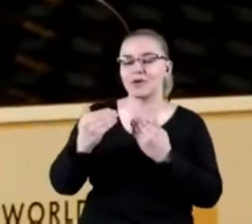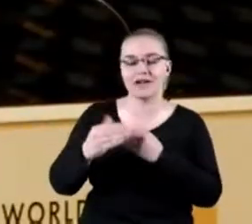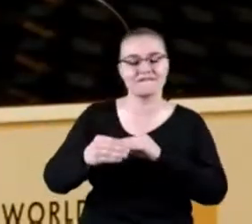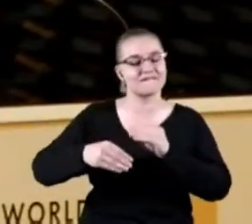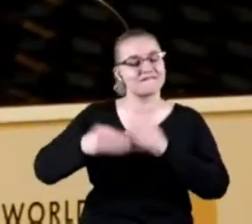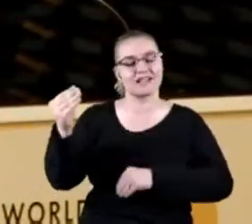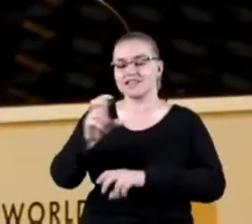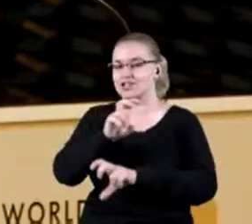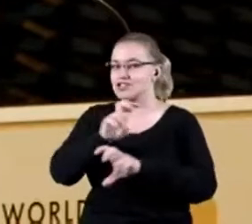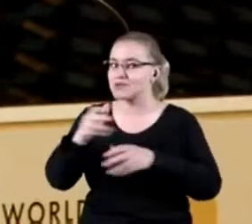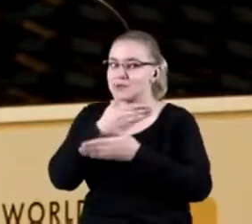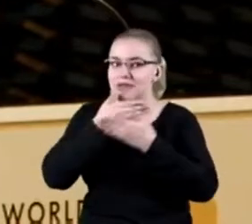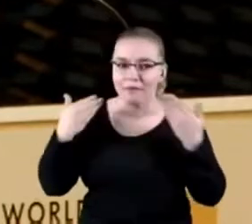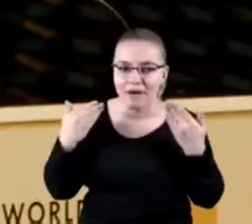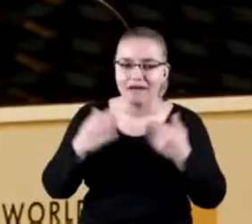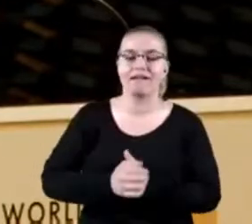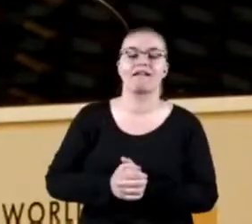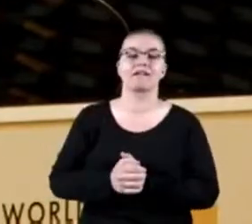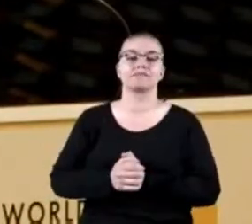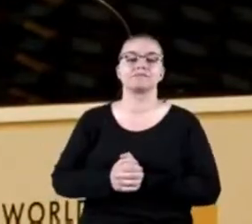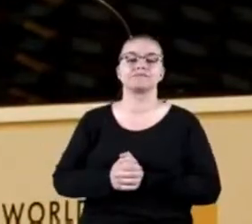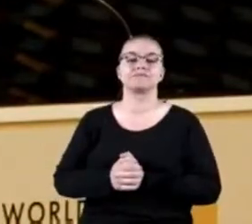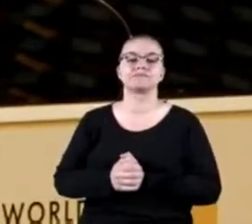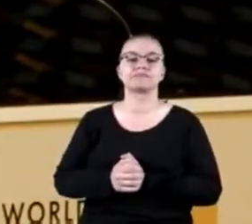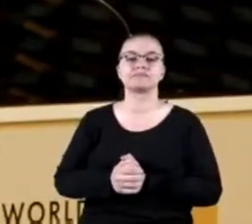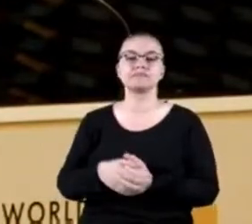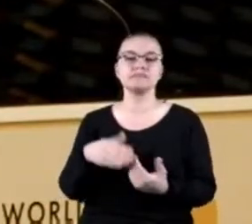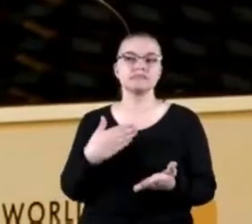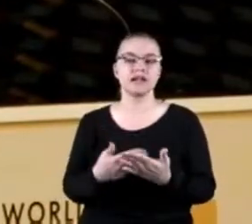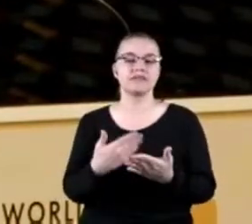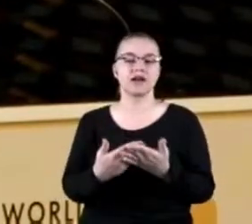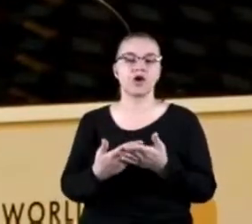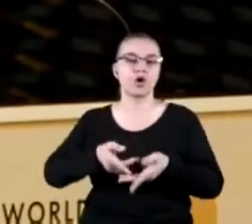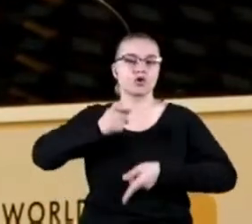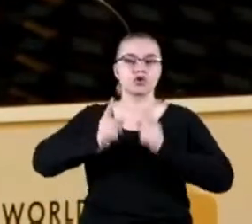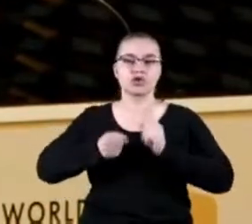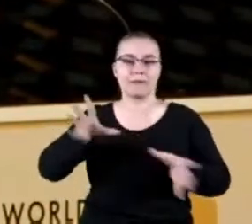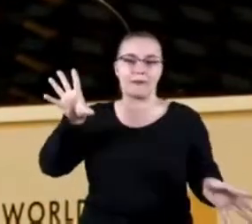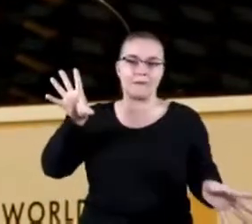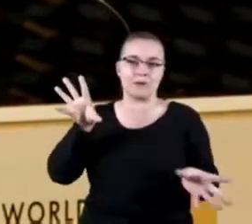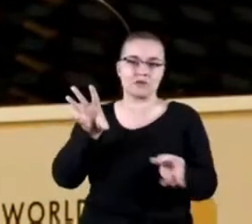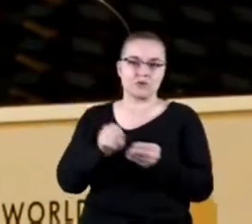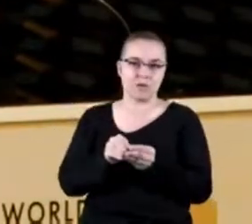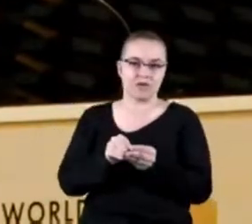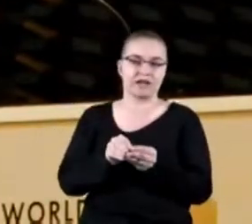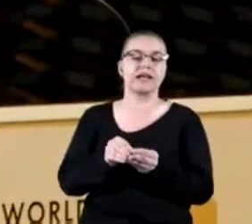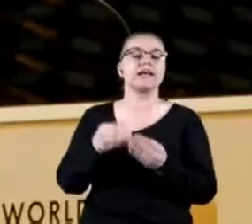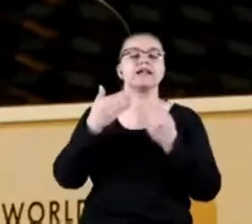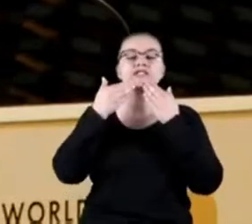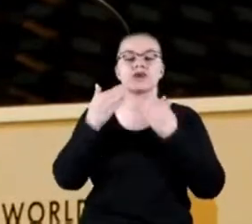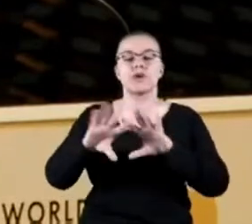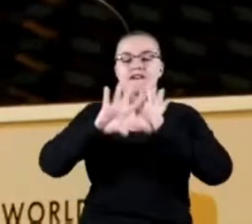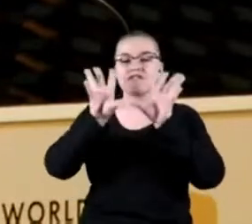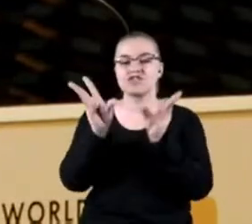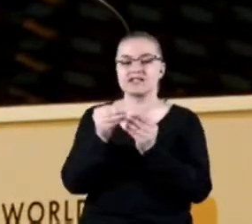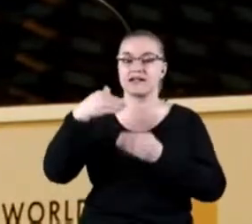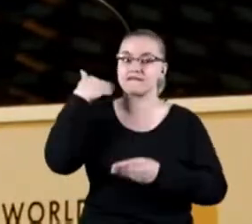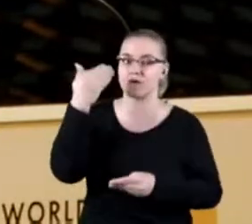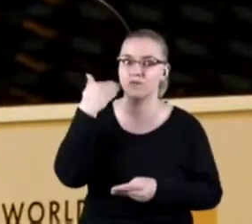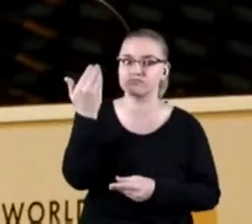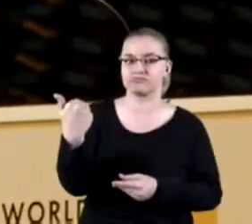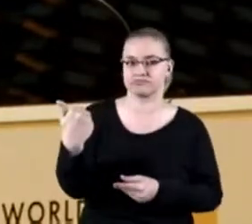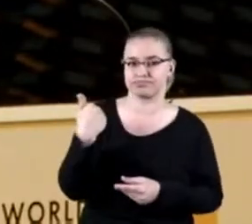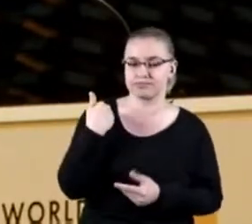so the wrap-up is going to be super fast. First of all, thanks to all our panelists and also the ones already in the audience for sharing